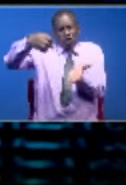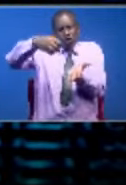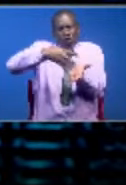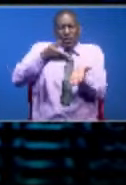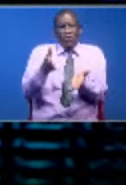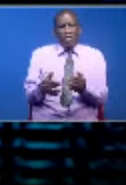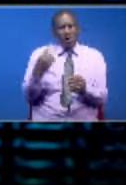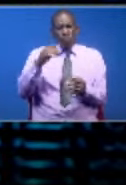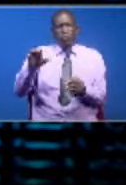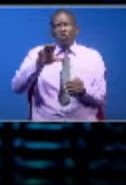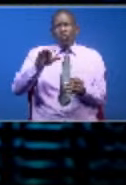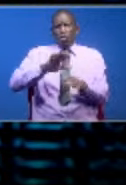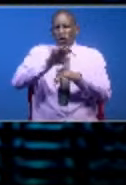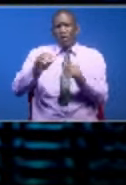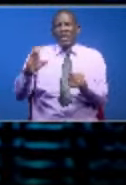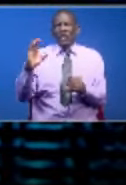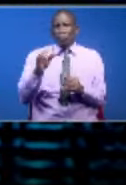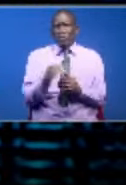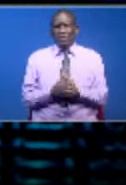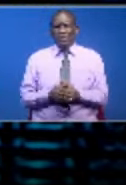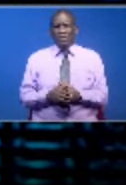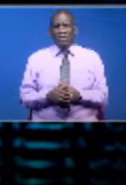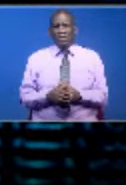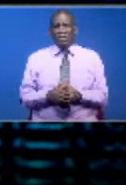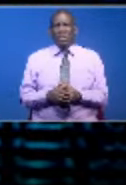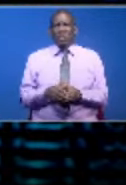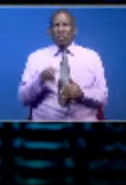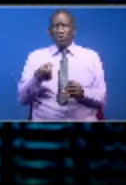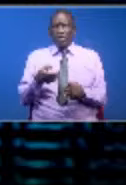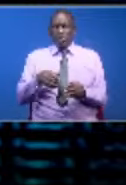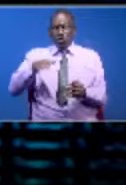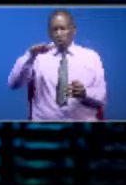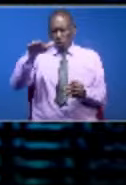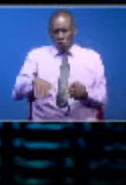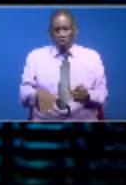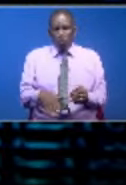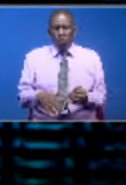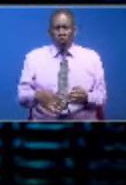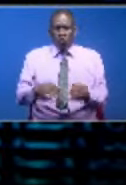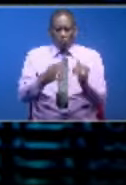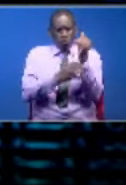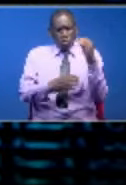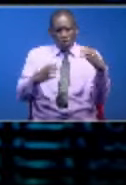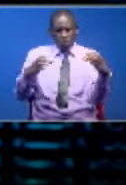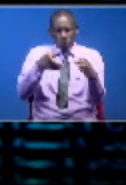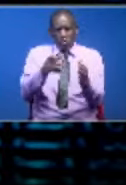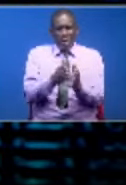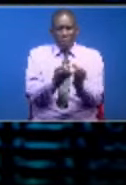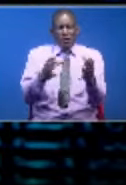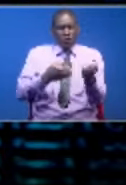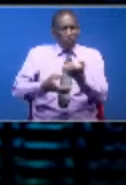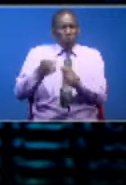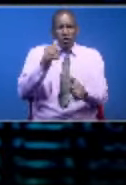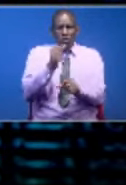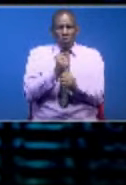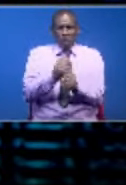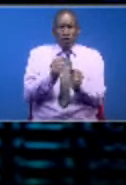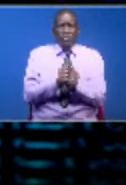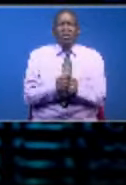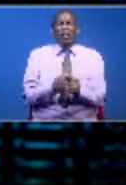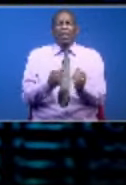off-grid customers. So off-grid customers are typically low-income groups, low to middle-income groups in most of the economies we work with.